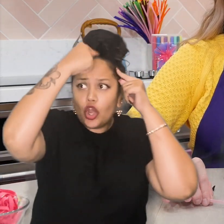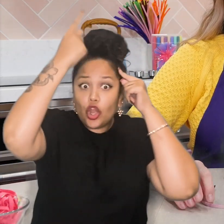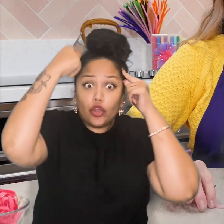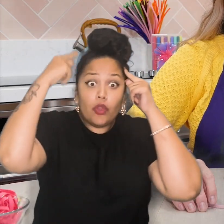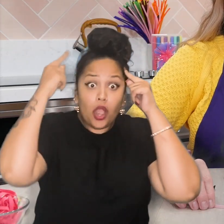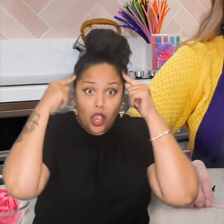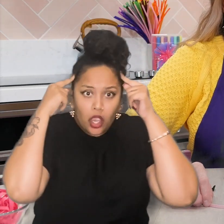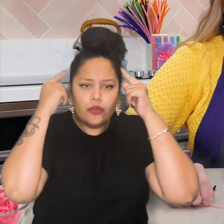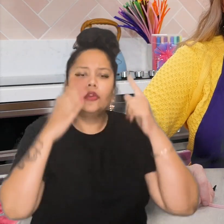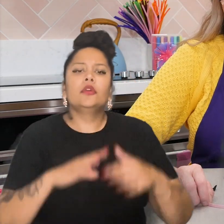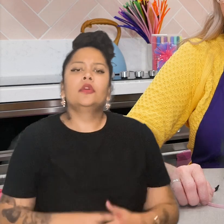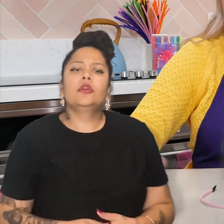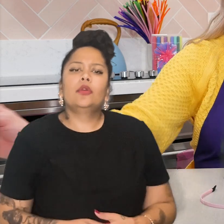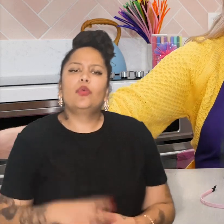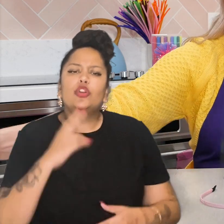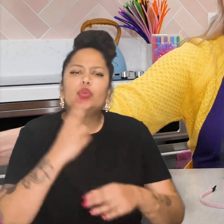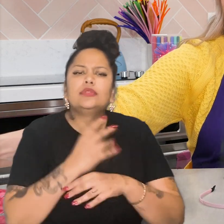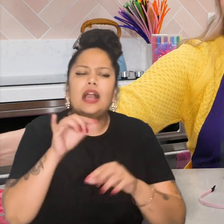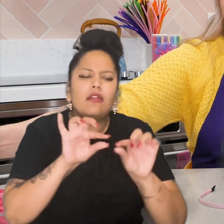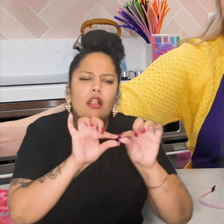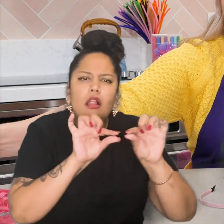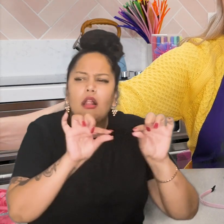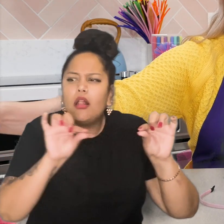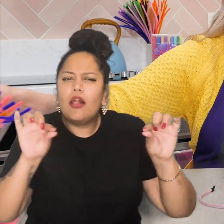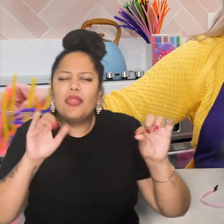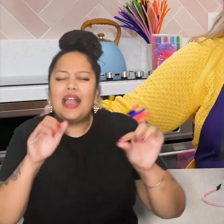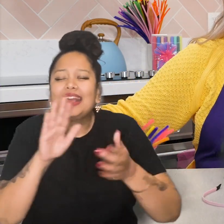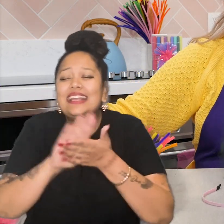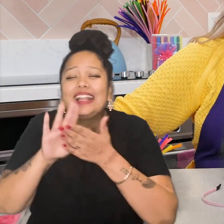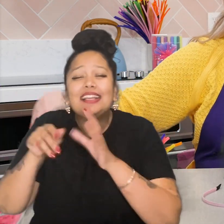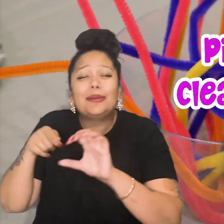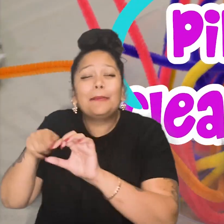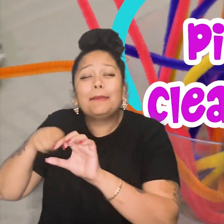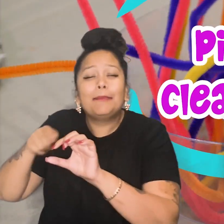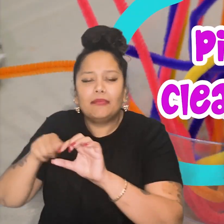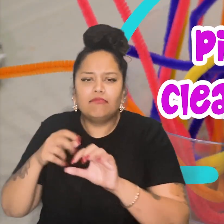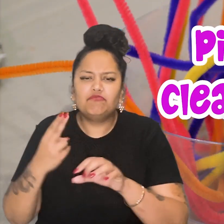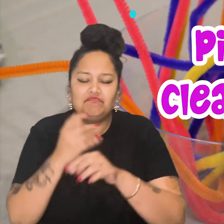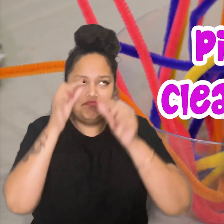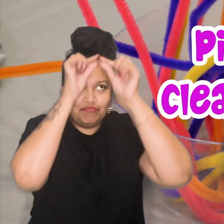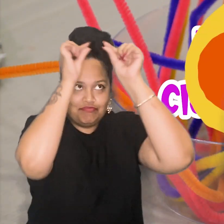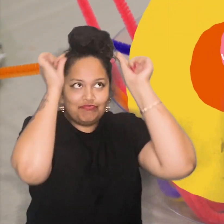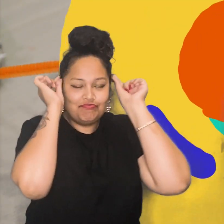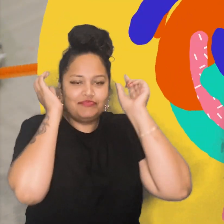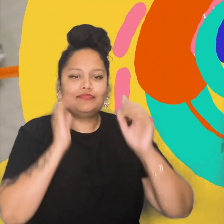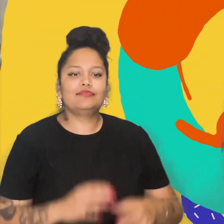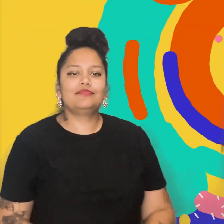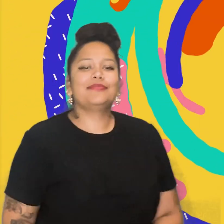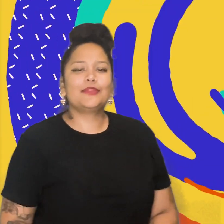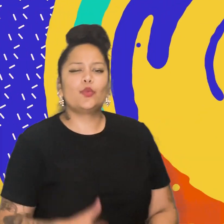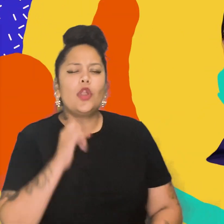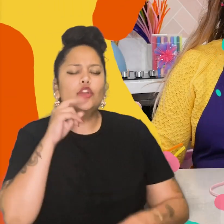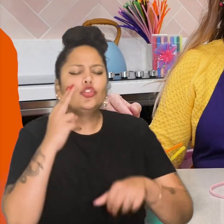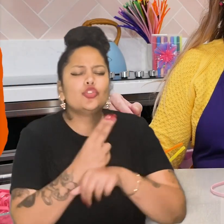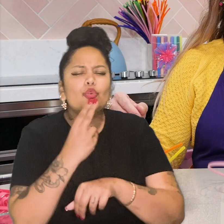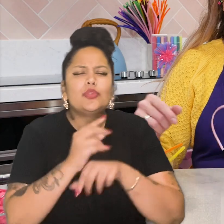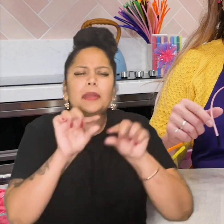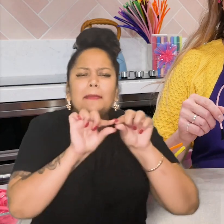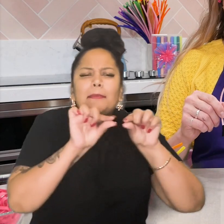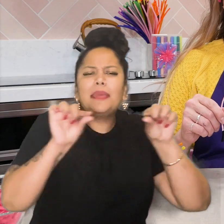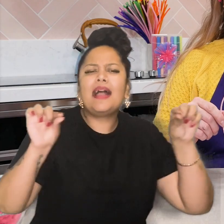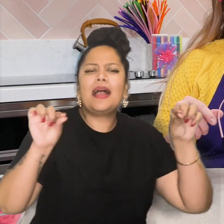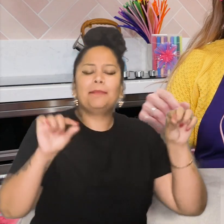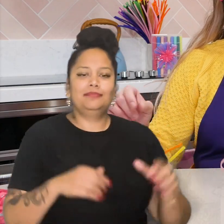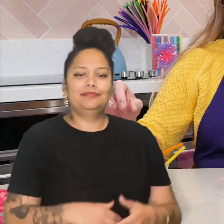I'll do to make a tiara is I'll use some of these. Pipe cleaners. What we'll